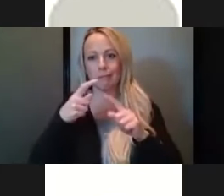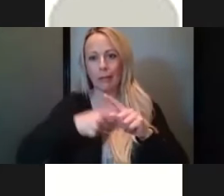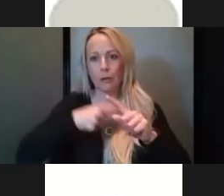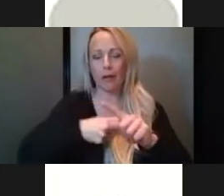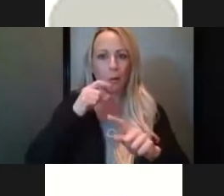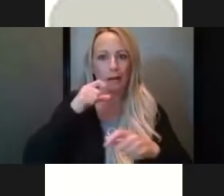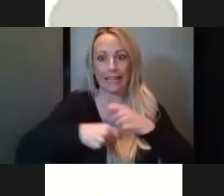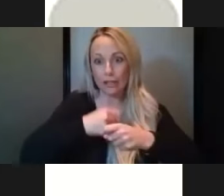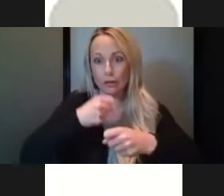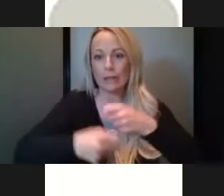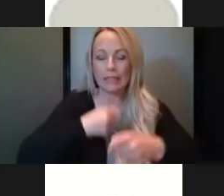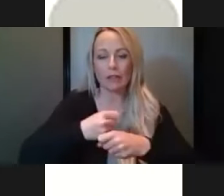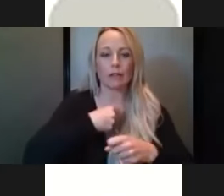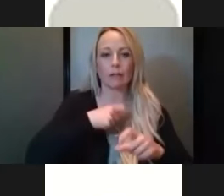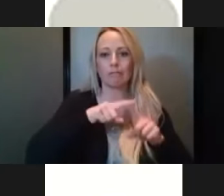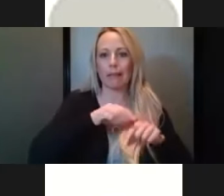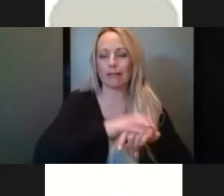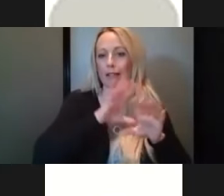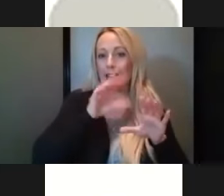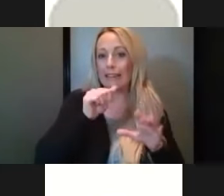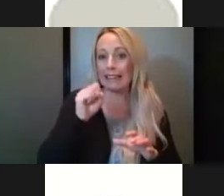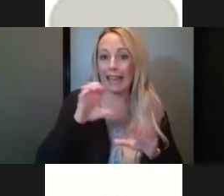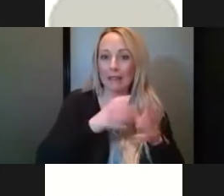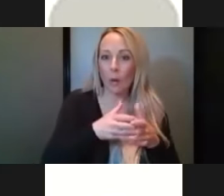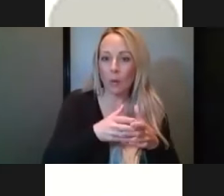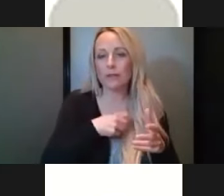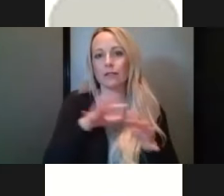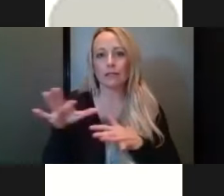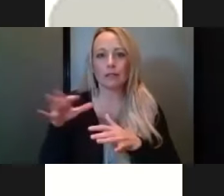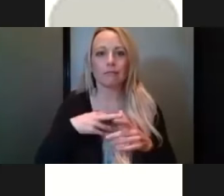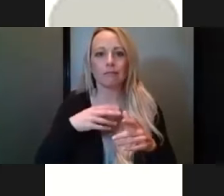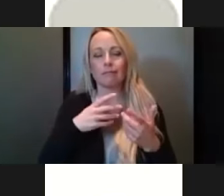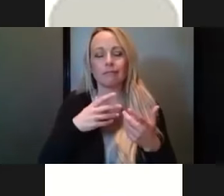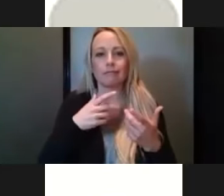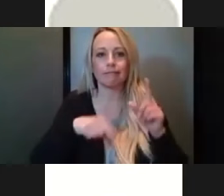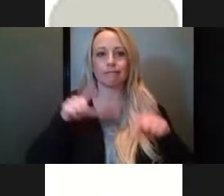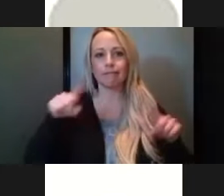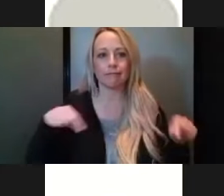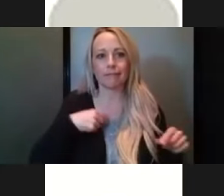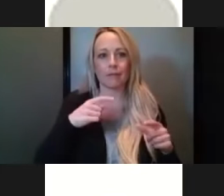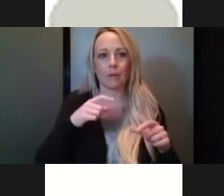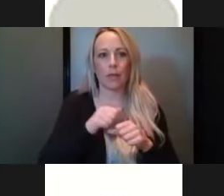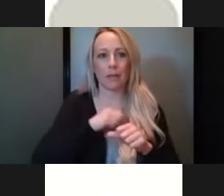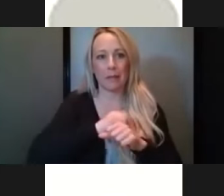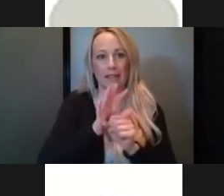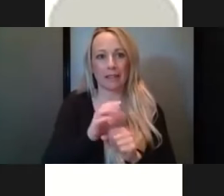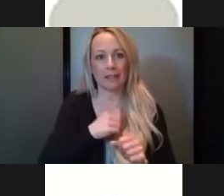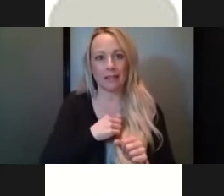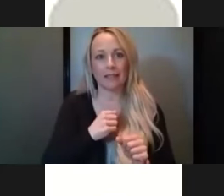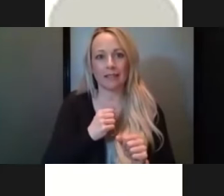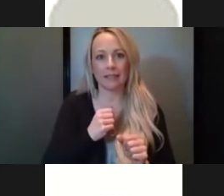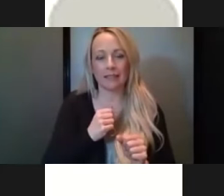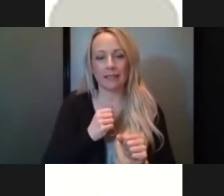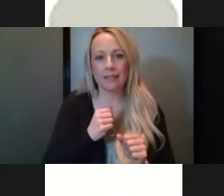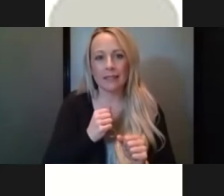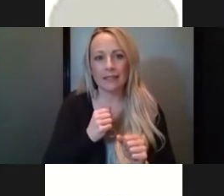you know, caseloads, based on what's going on with this pandemic. So Great. An unsatisfying answer, but that's where things